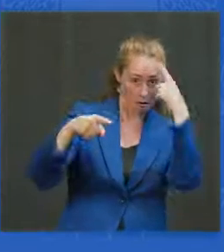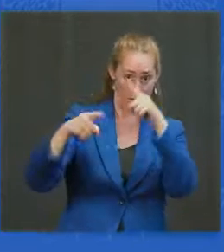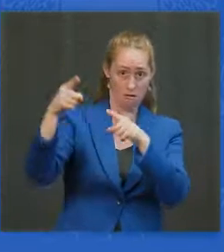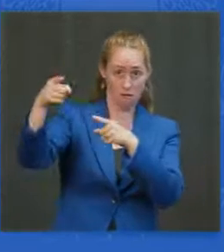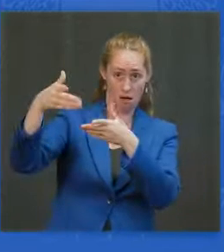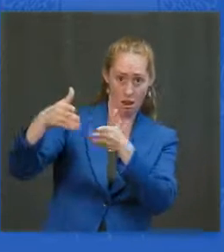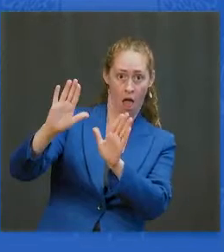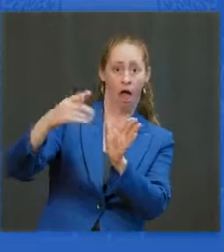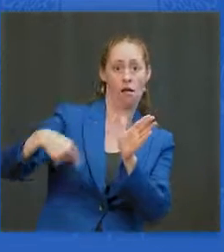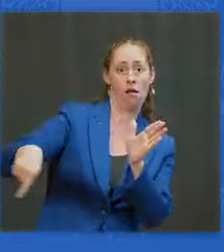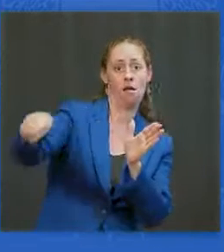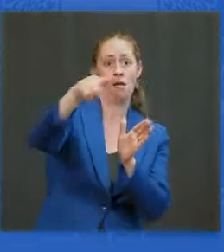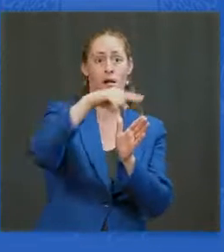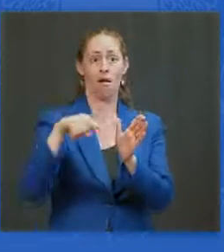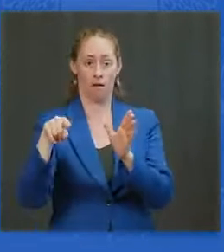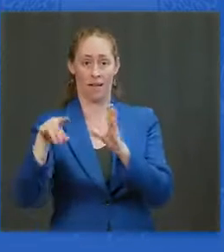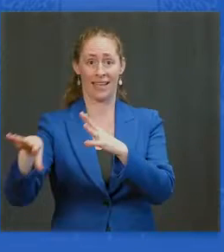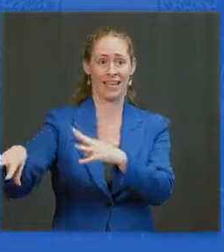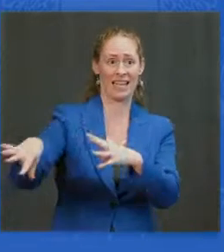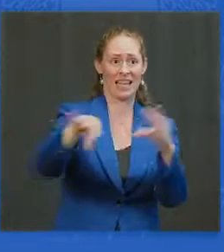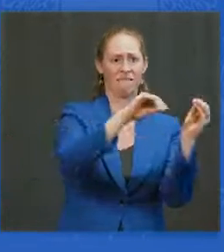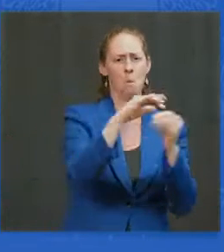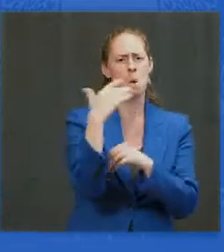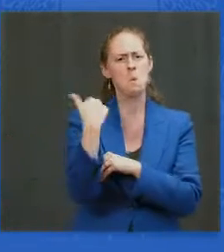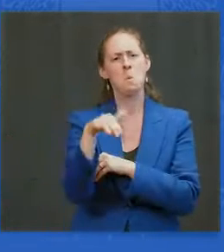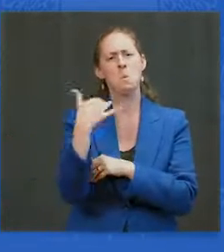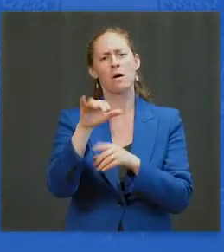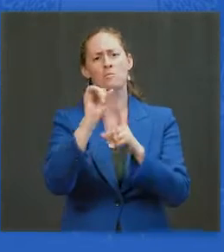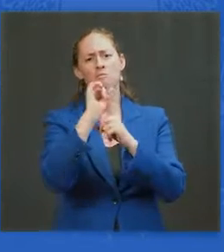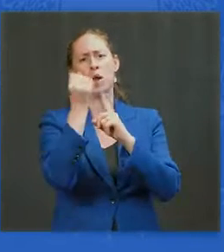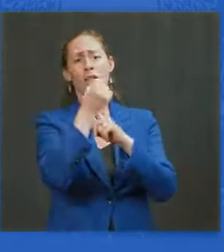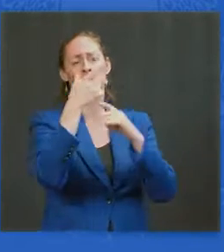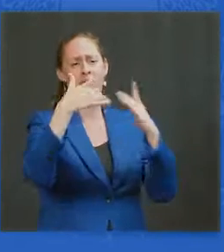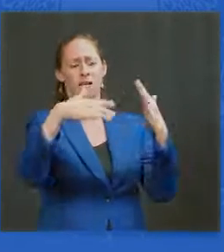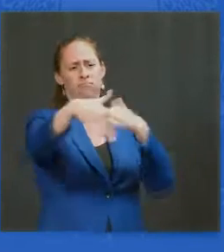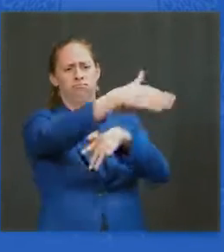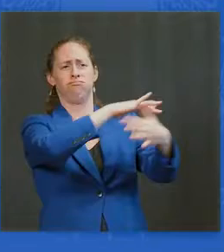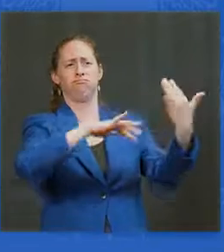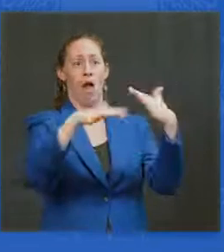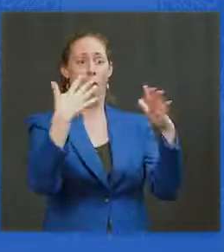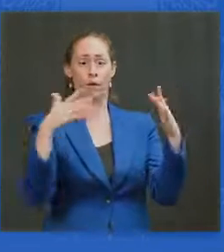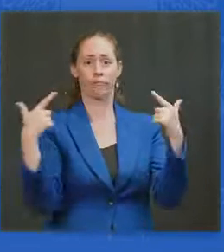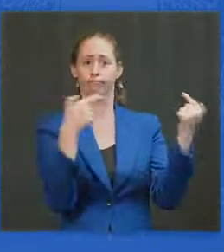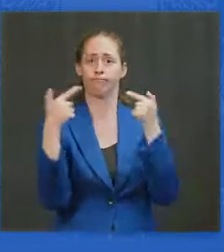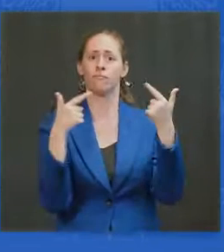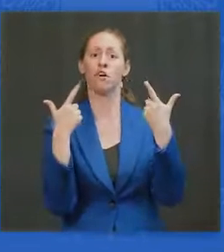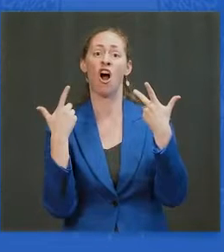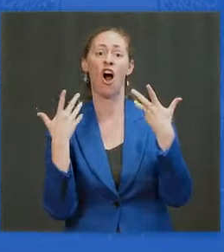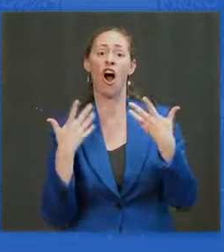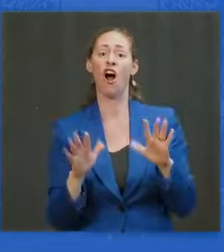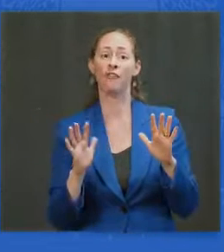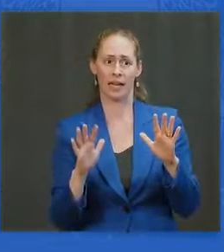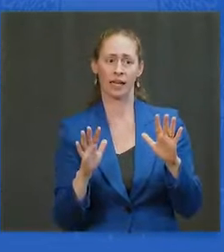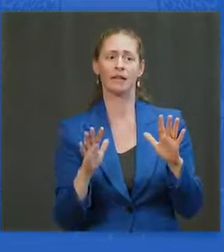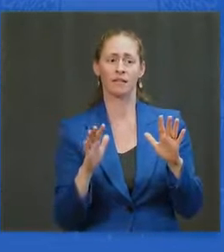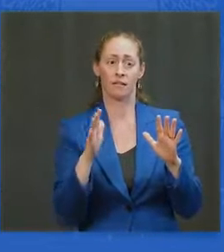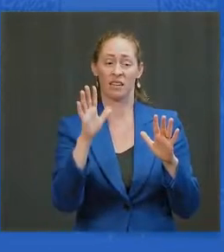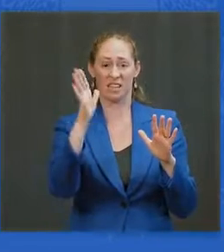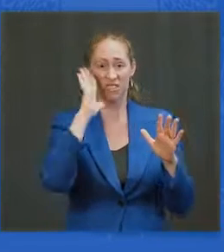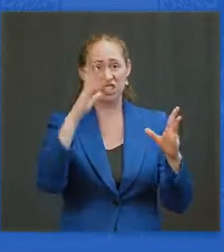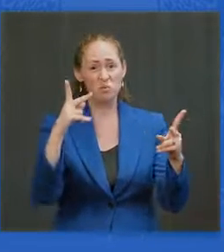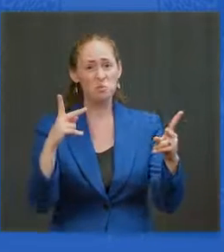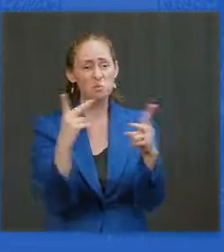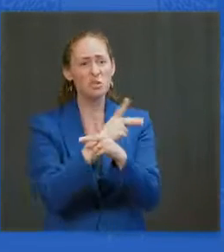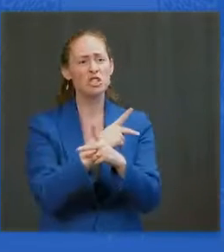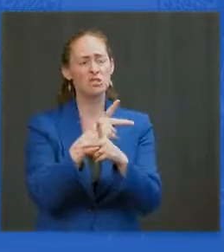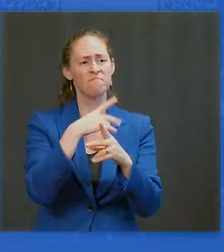situation. We're already had some gunfighting break out. We run a serious risk of it breaking down as time goes